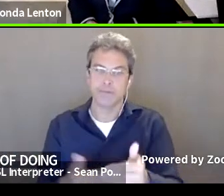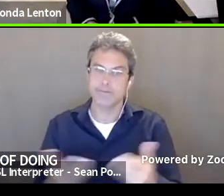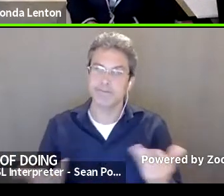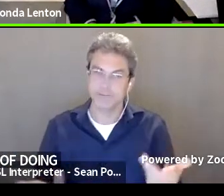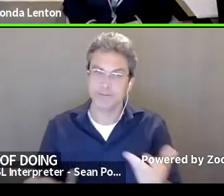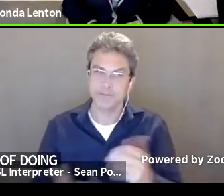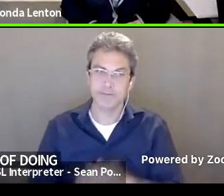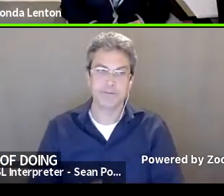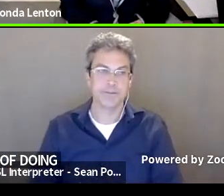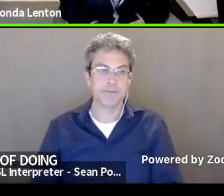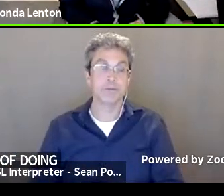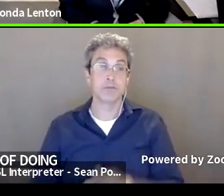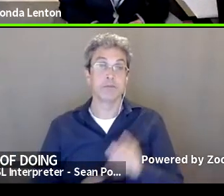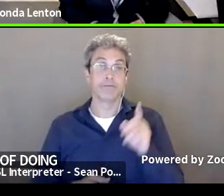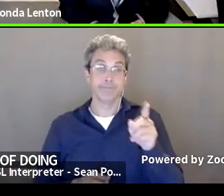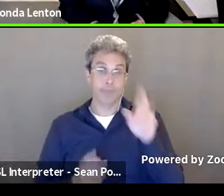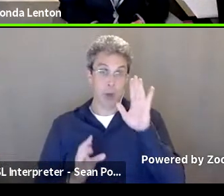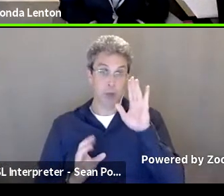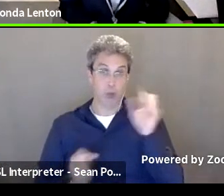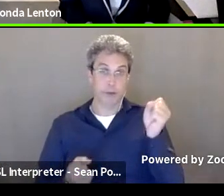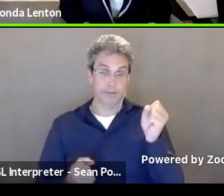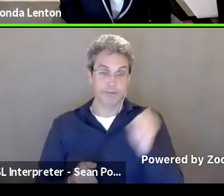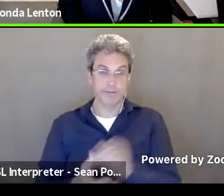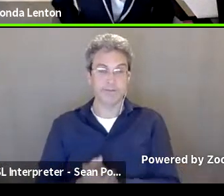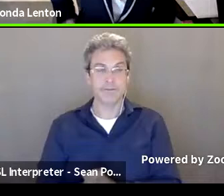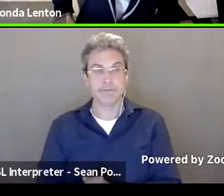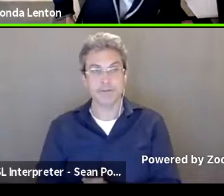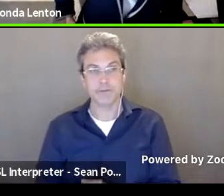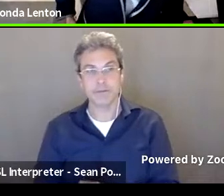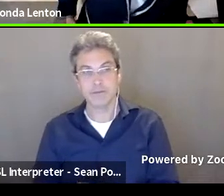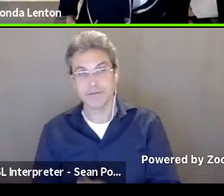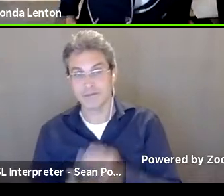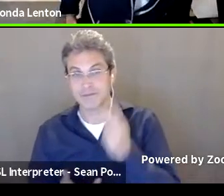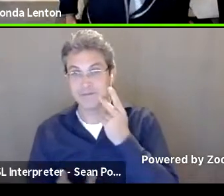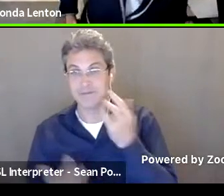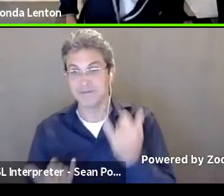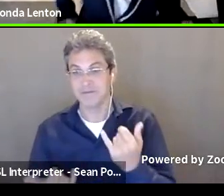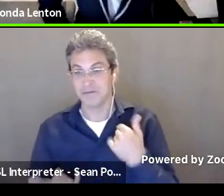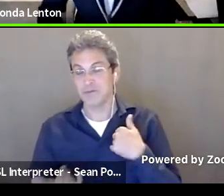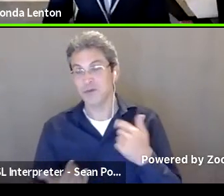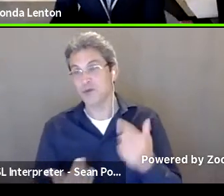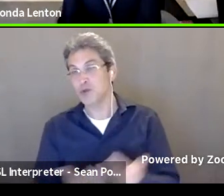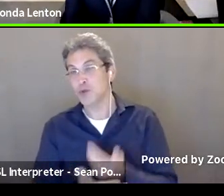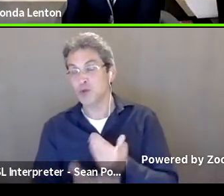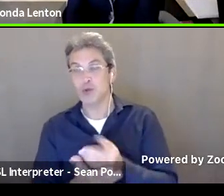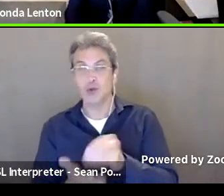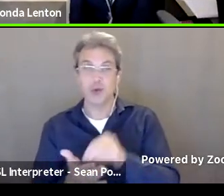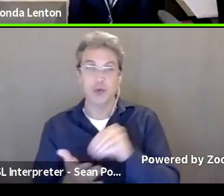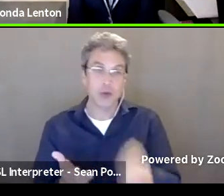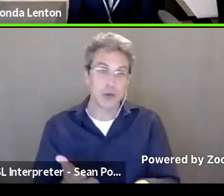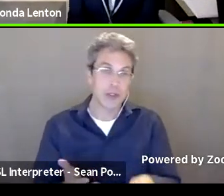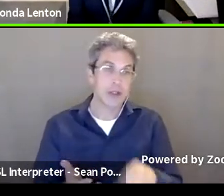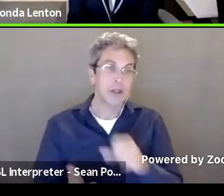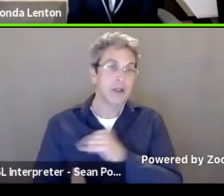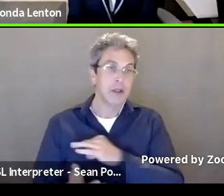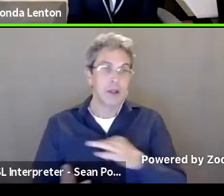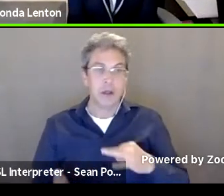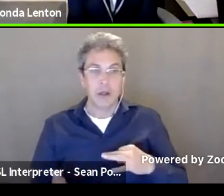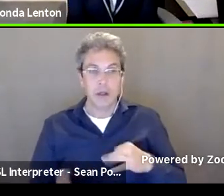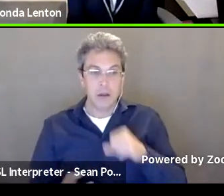So look, for all of our new students and staff and faculty,